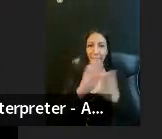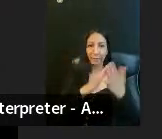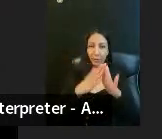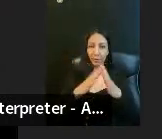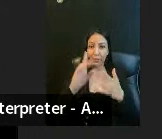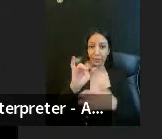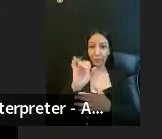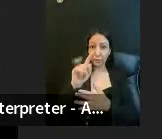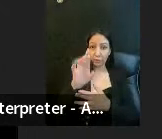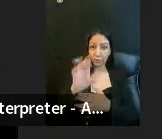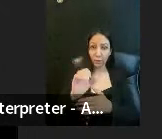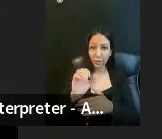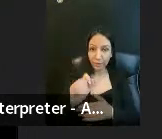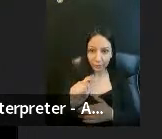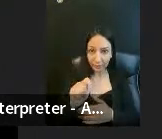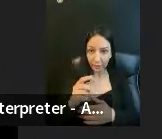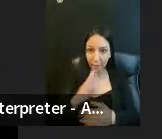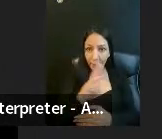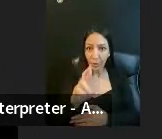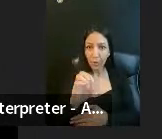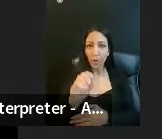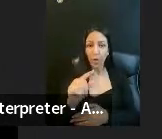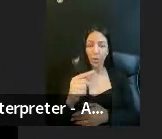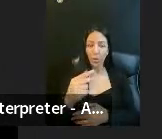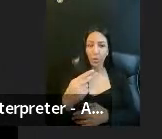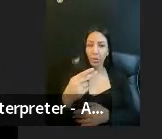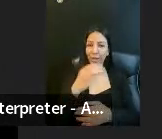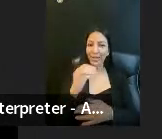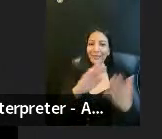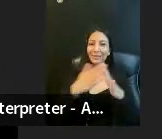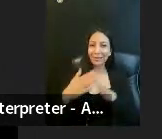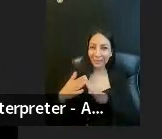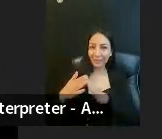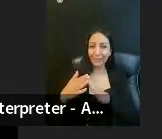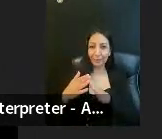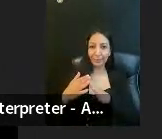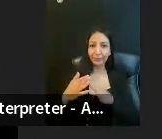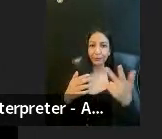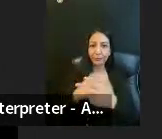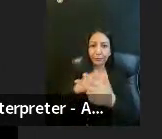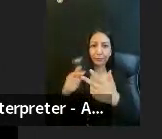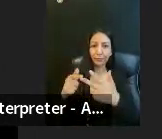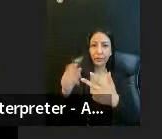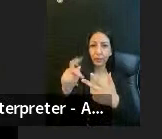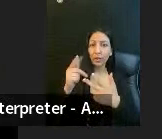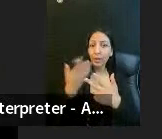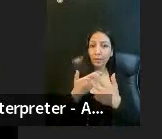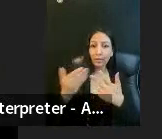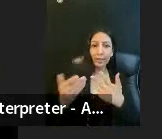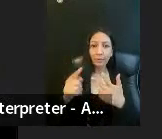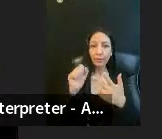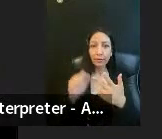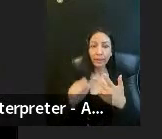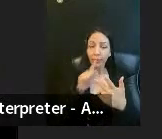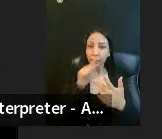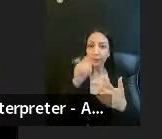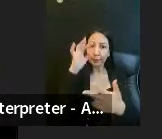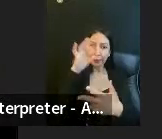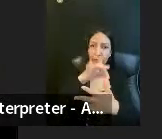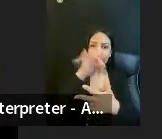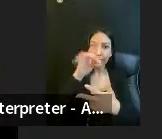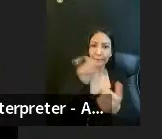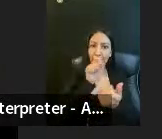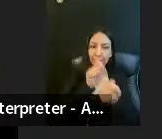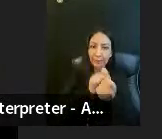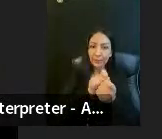borough, and city. And From there, you can actually select on a